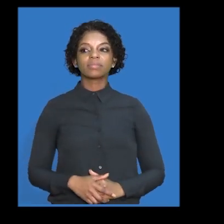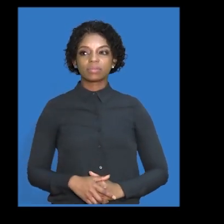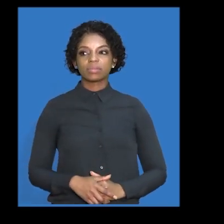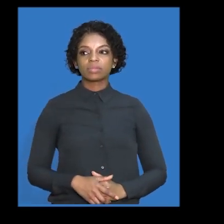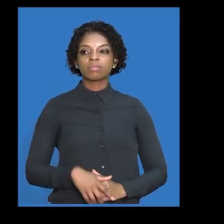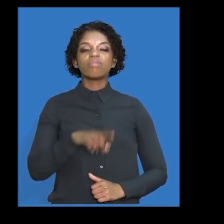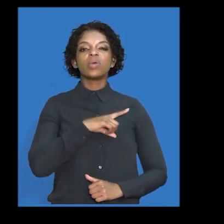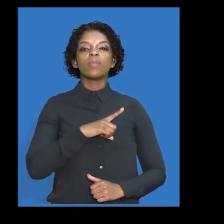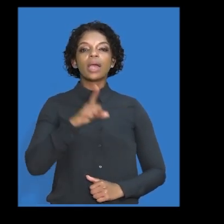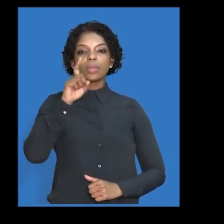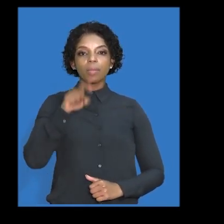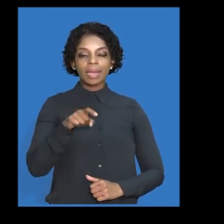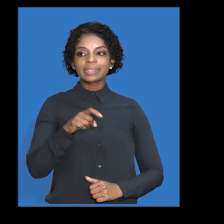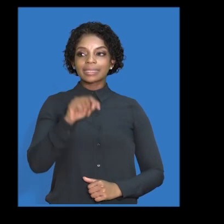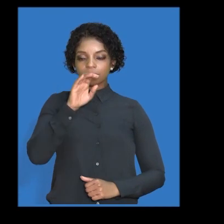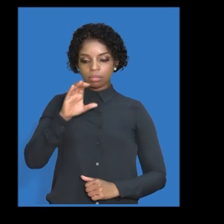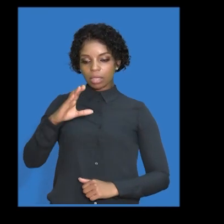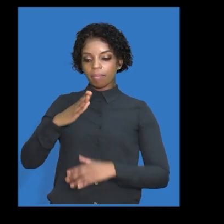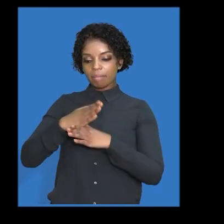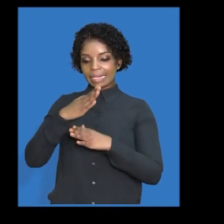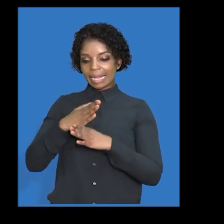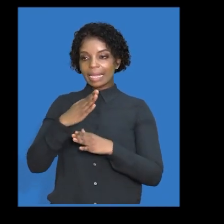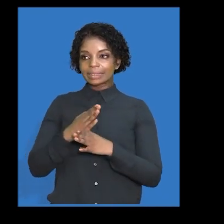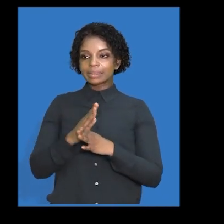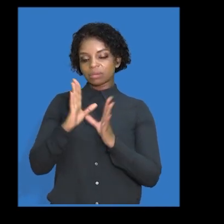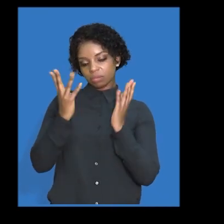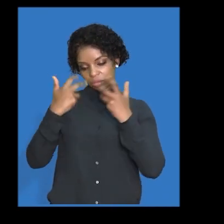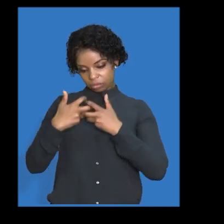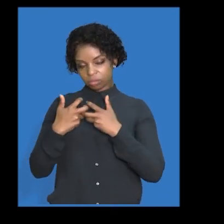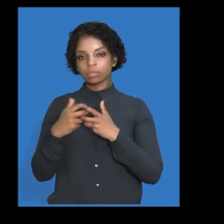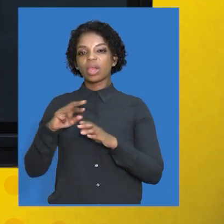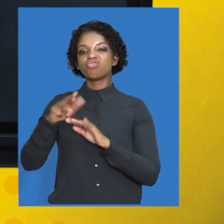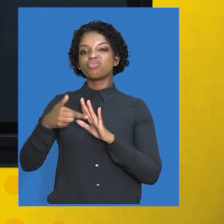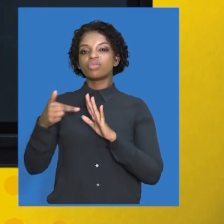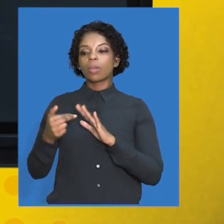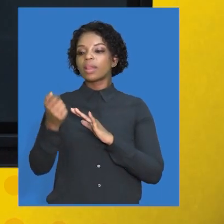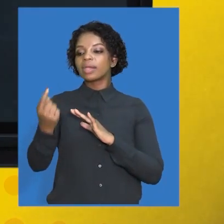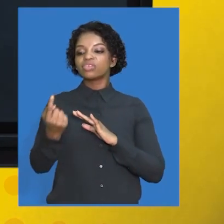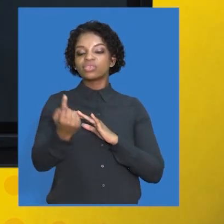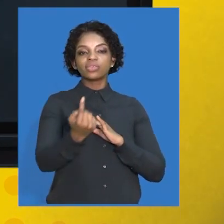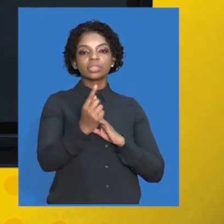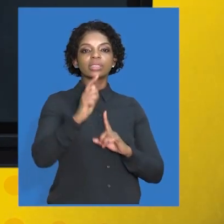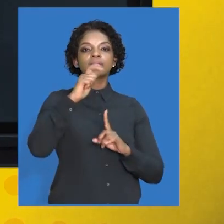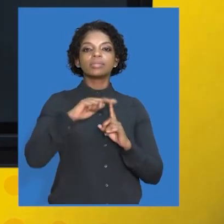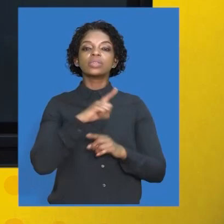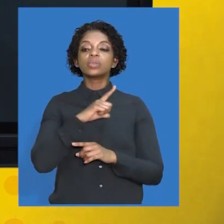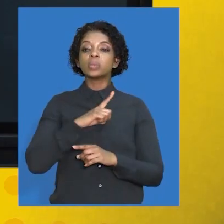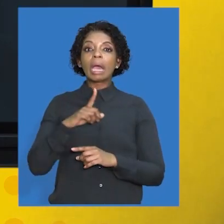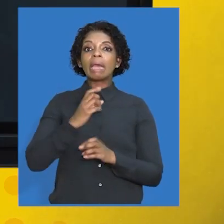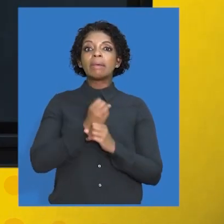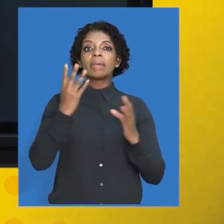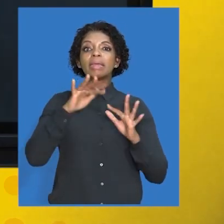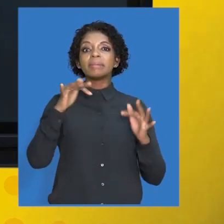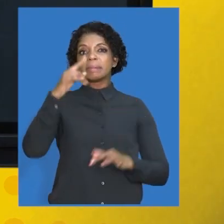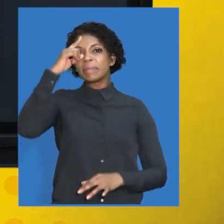allocate tasks according to the role of each team member. A lot of people think team dynamics is just about making sure that everyone gets